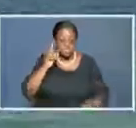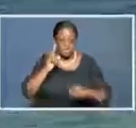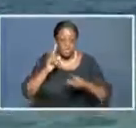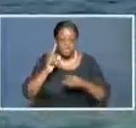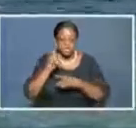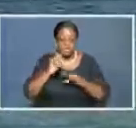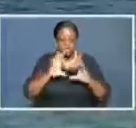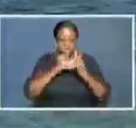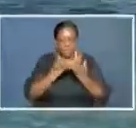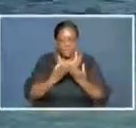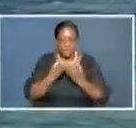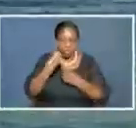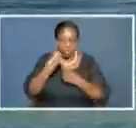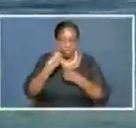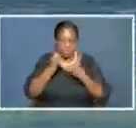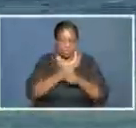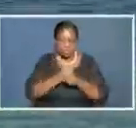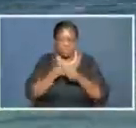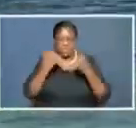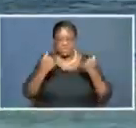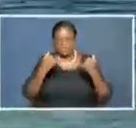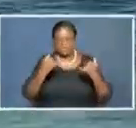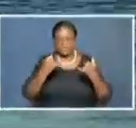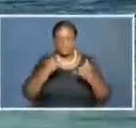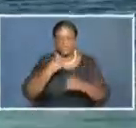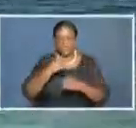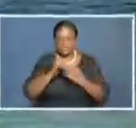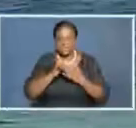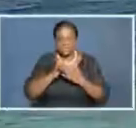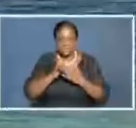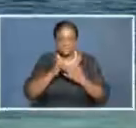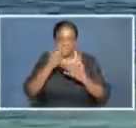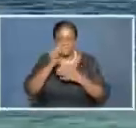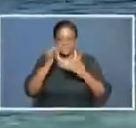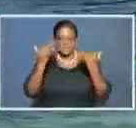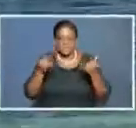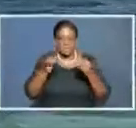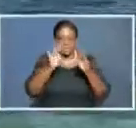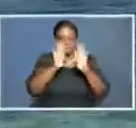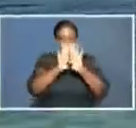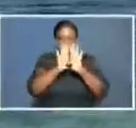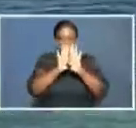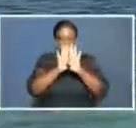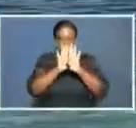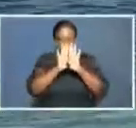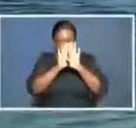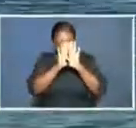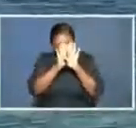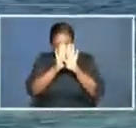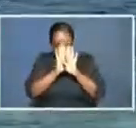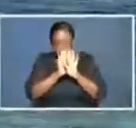only one-plus year in office. The company has since temporarily shut down its operations, and with an uncertain